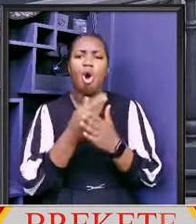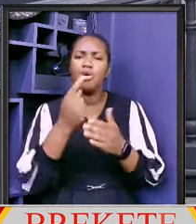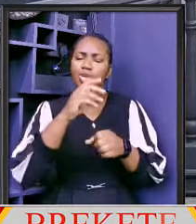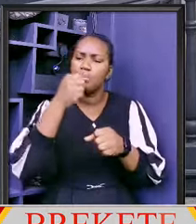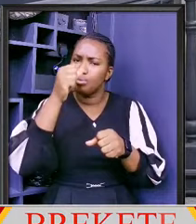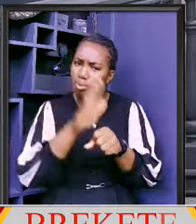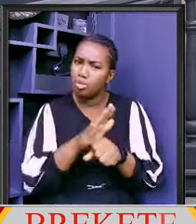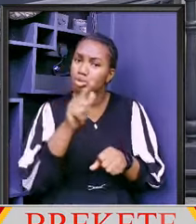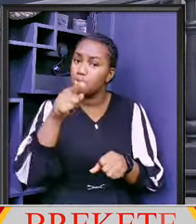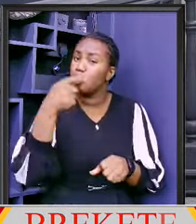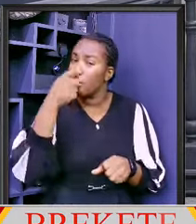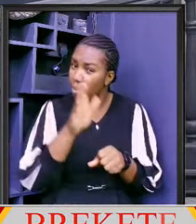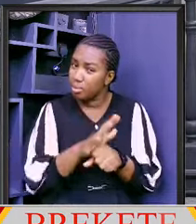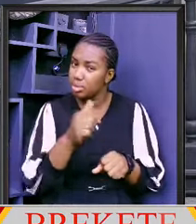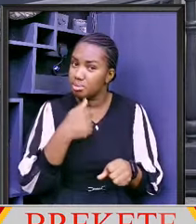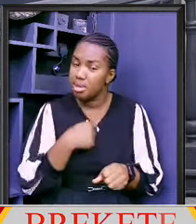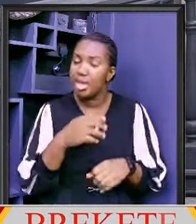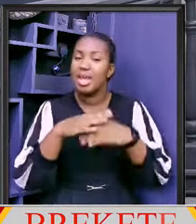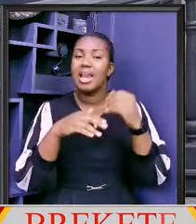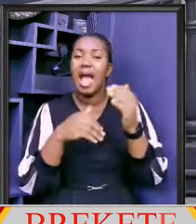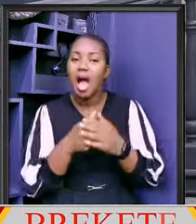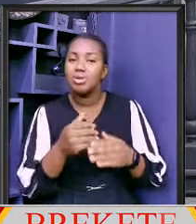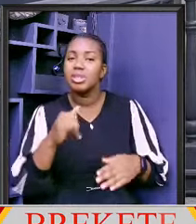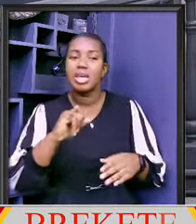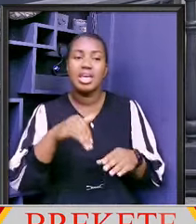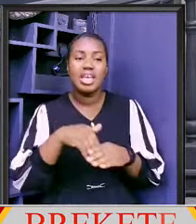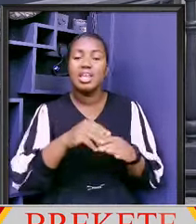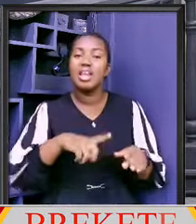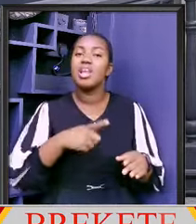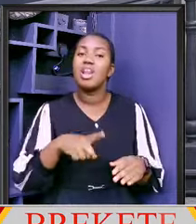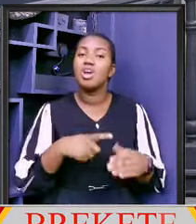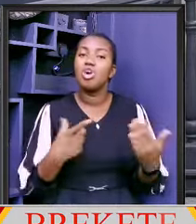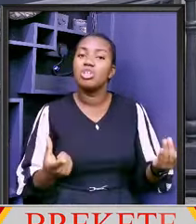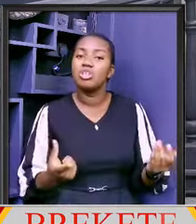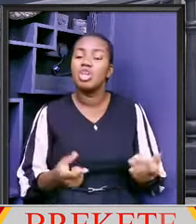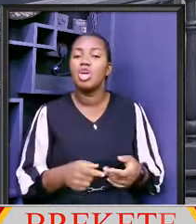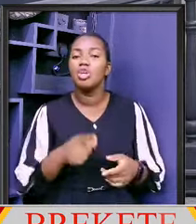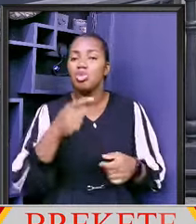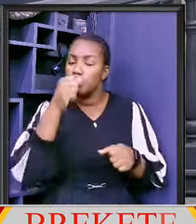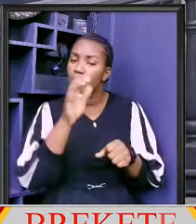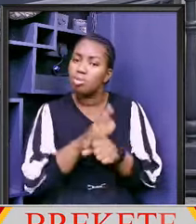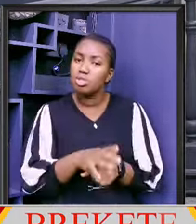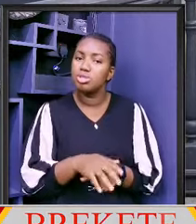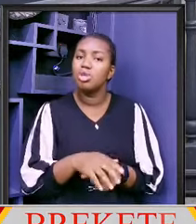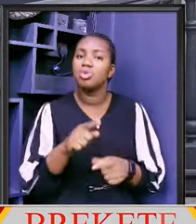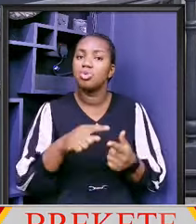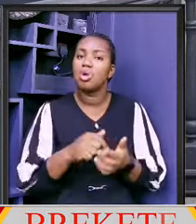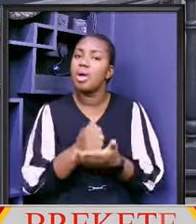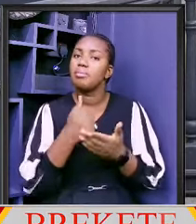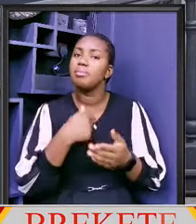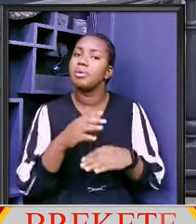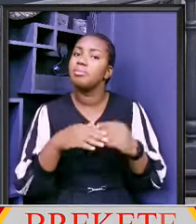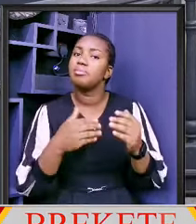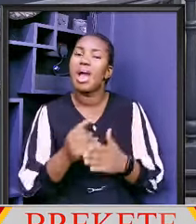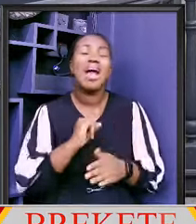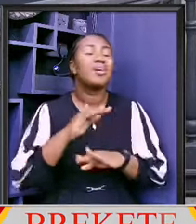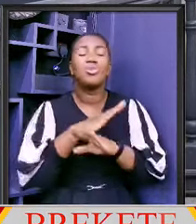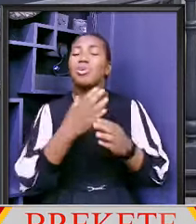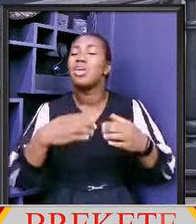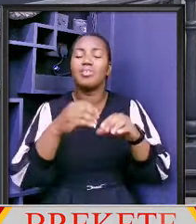My house in Lagos is incomplete. The village is falling. What are you want me to do? I don't even have a